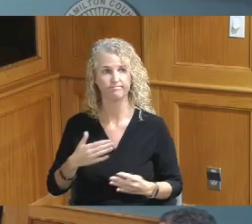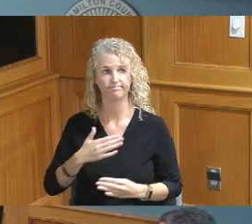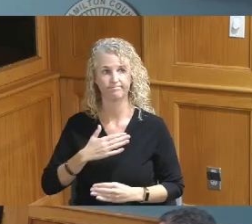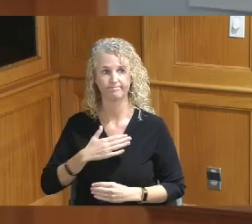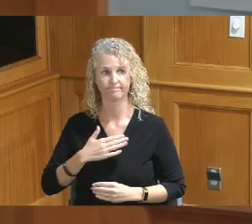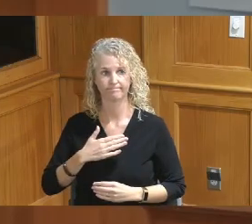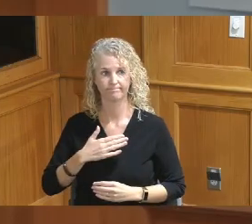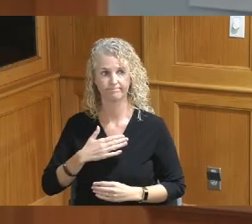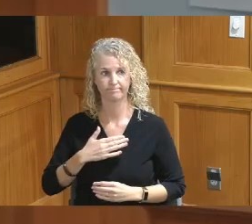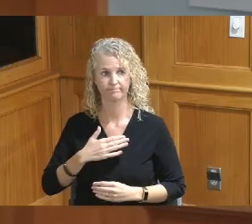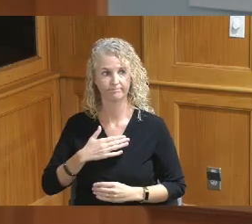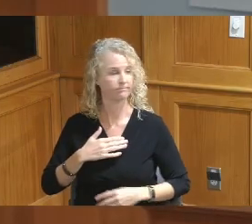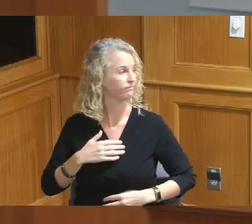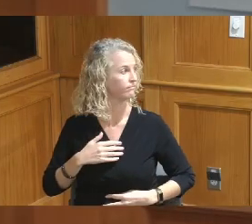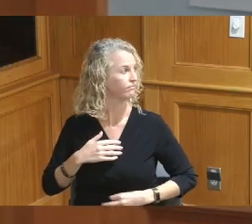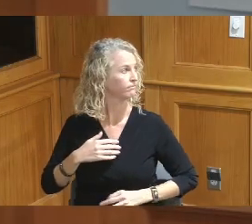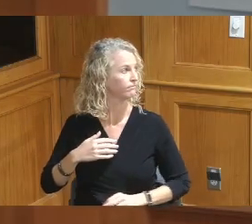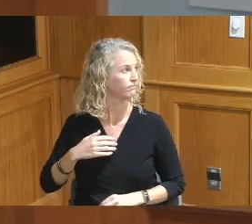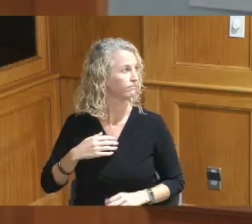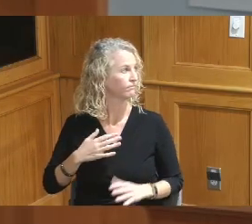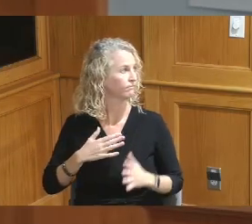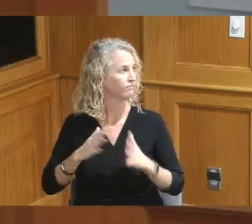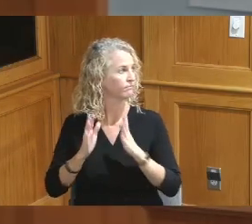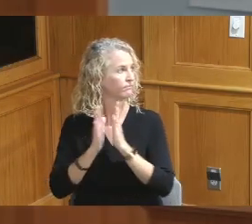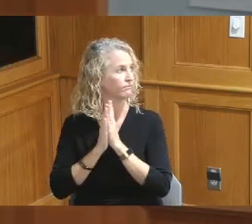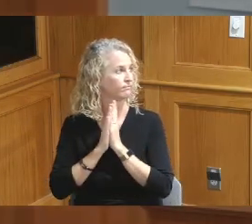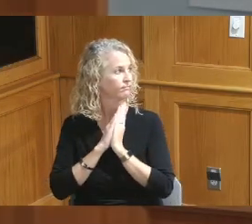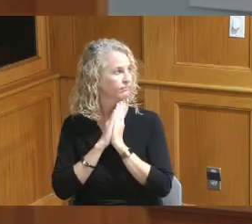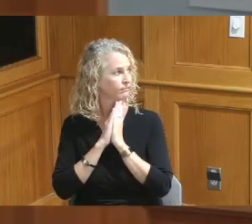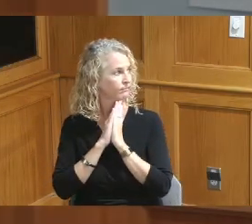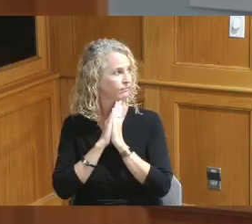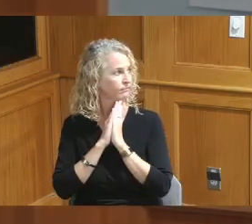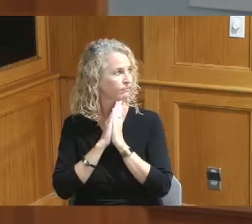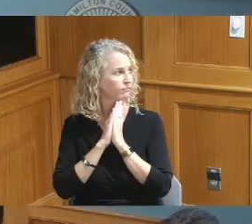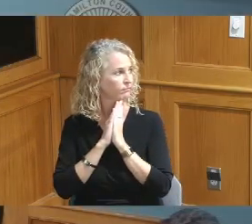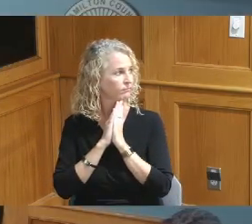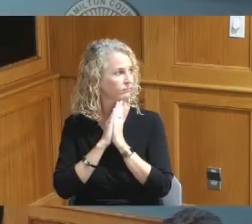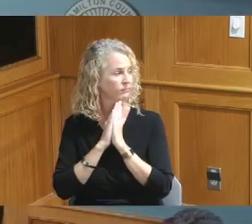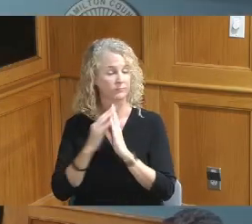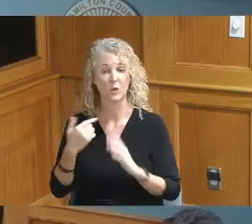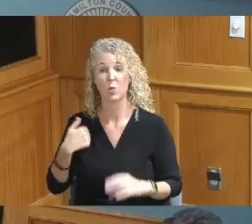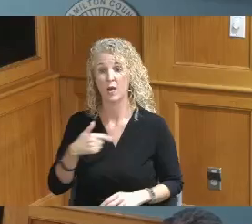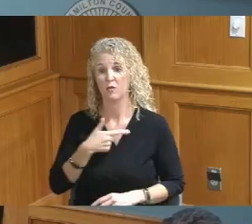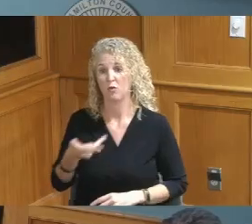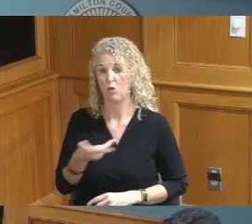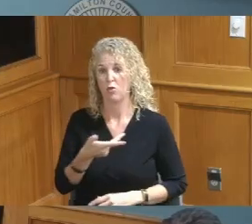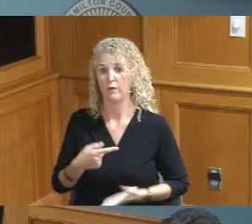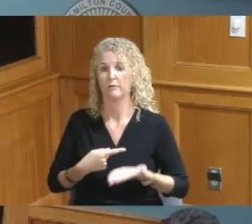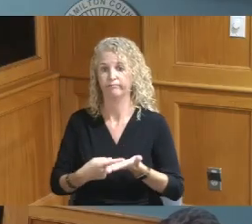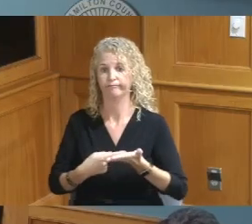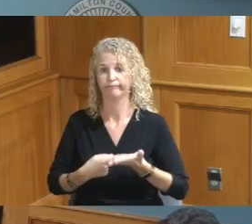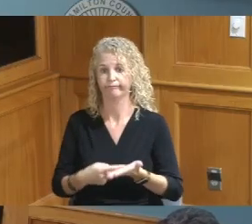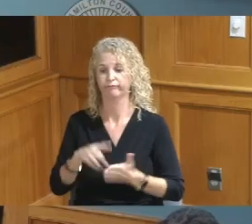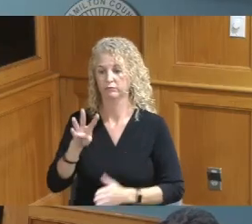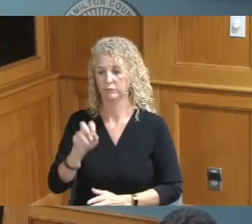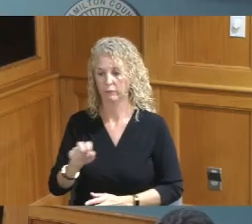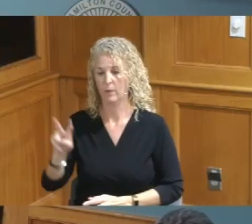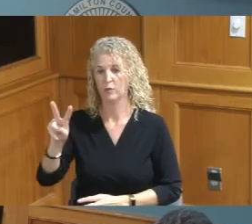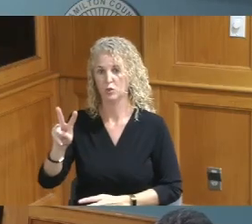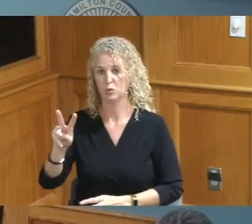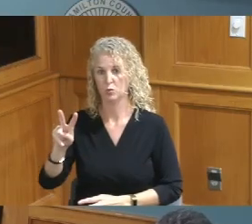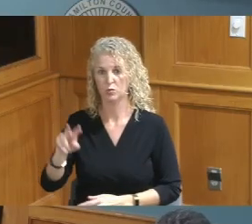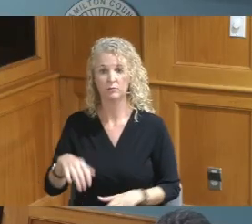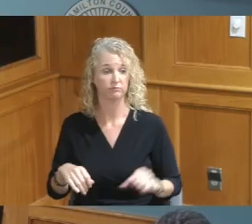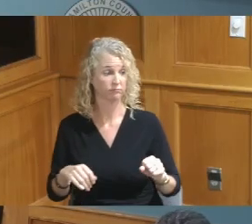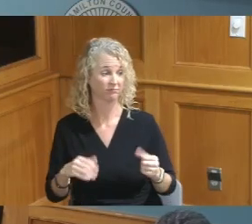have. I wasn't. Okay. Yeah. Did you? Well, we've all talked about the remaining dollars. So yeah, I will say